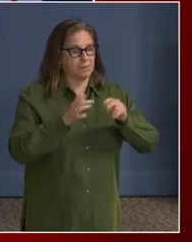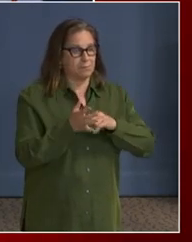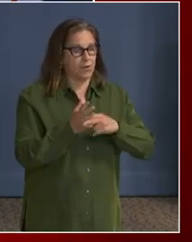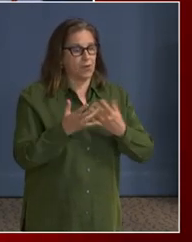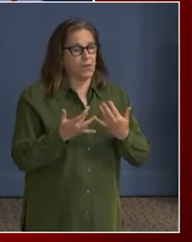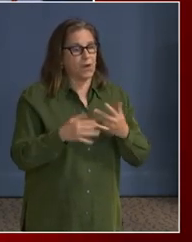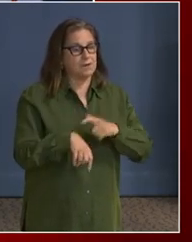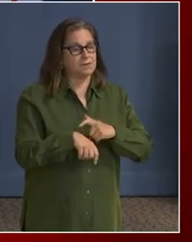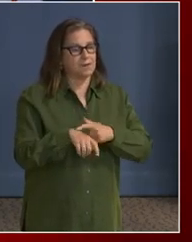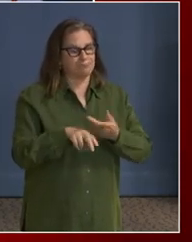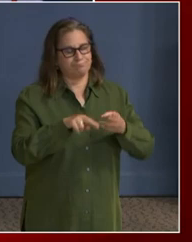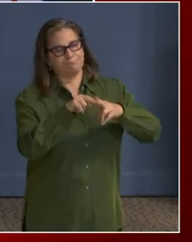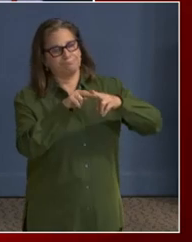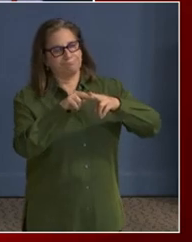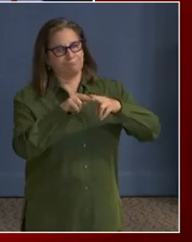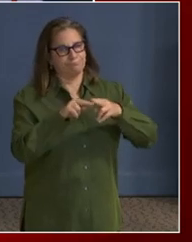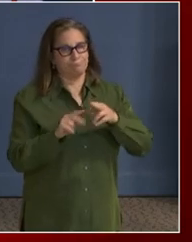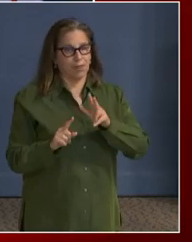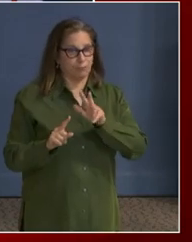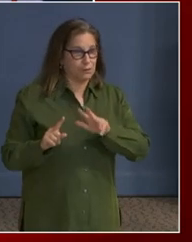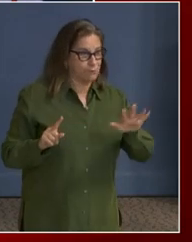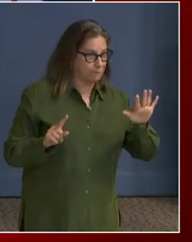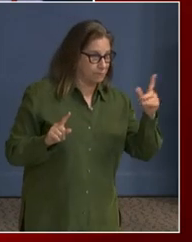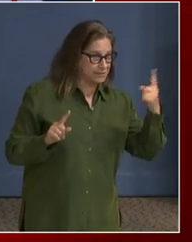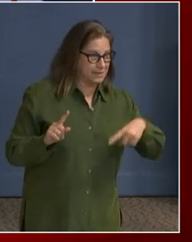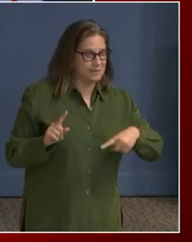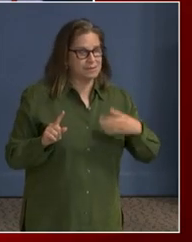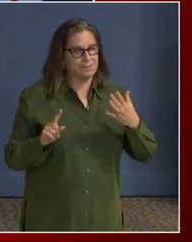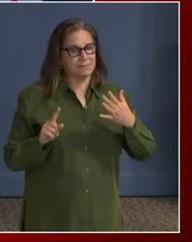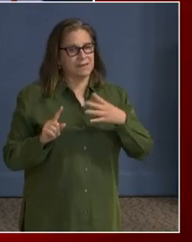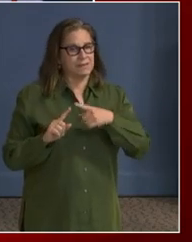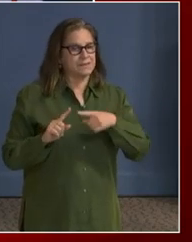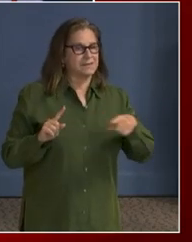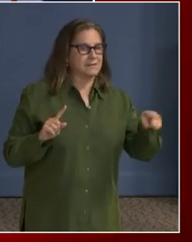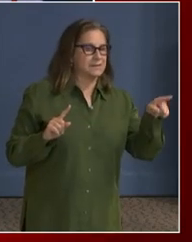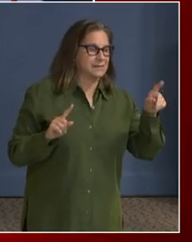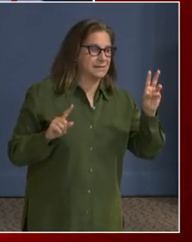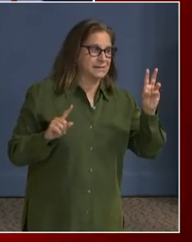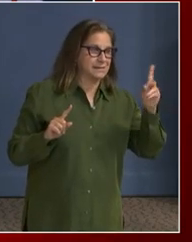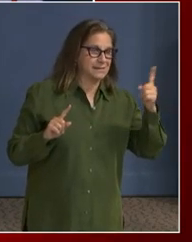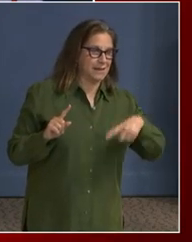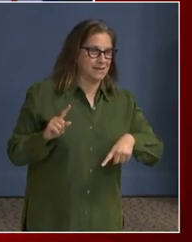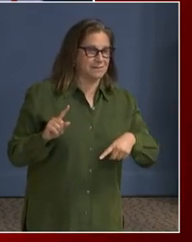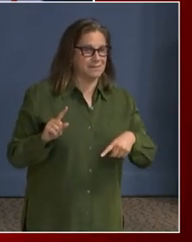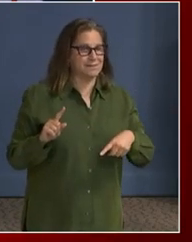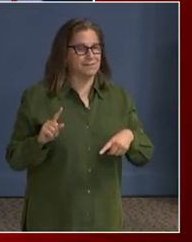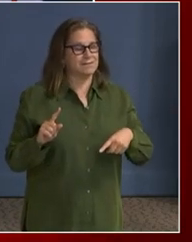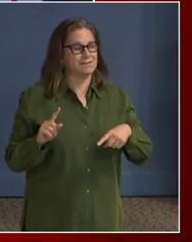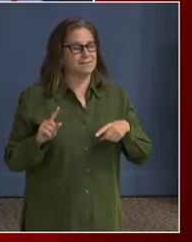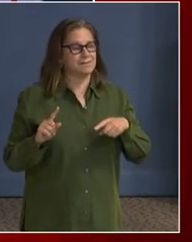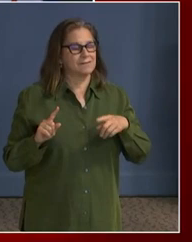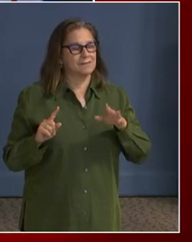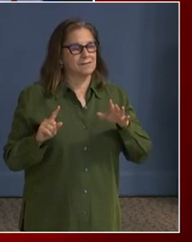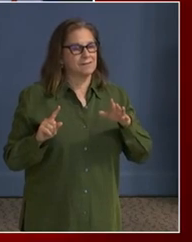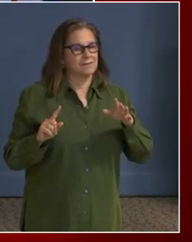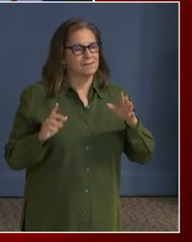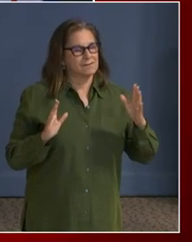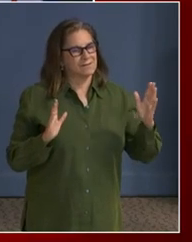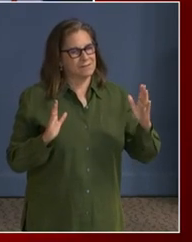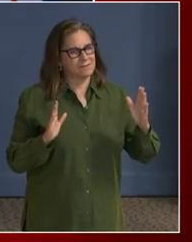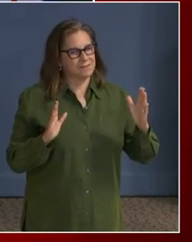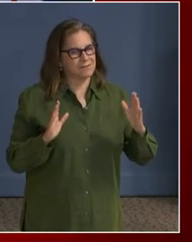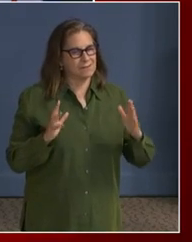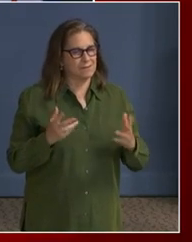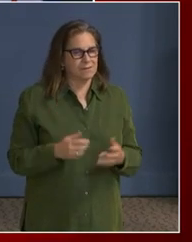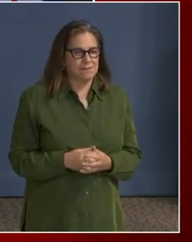today, we're just over 5 days to return on a test, which is longer than we'd like, but it's also within our 3 to 5